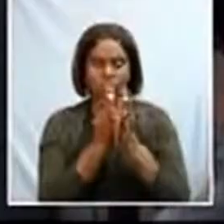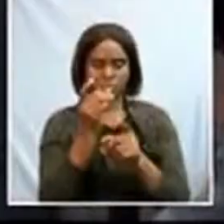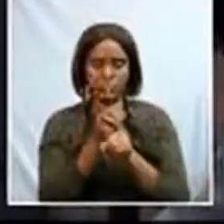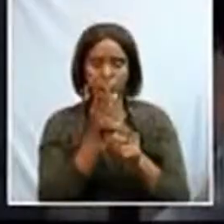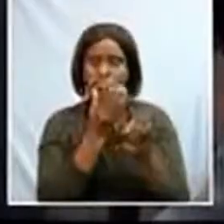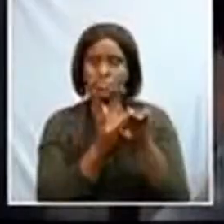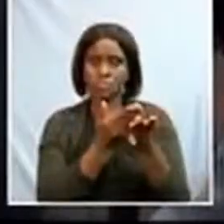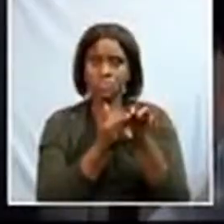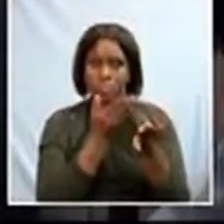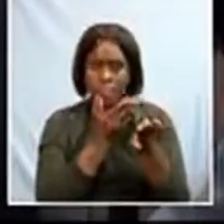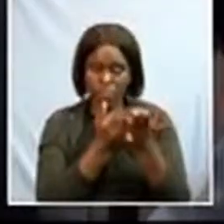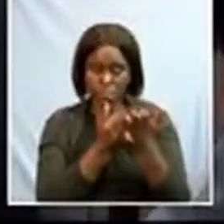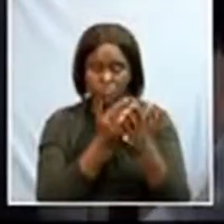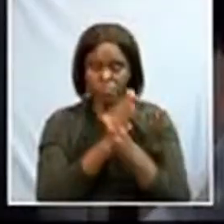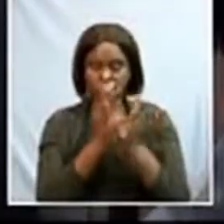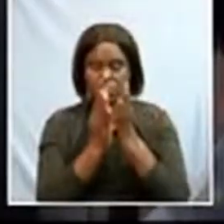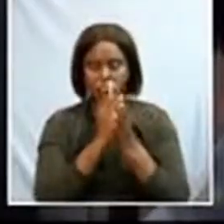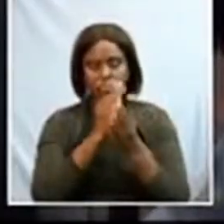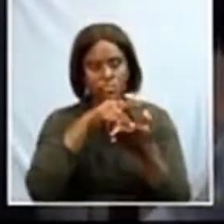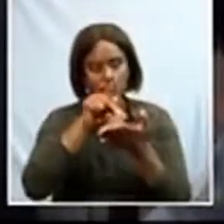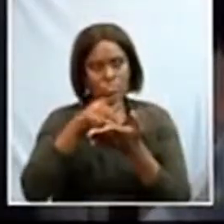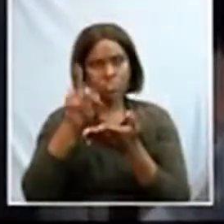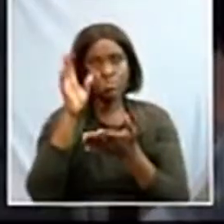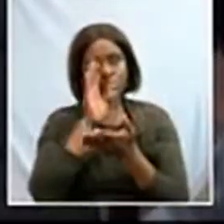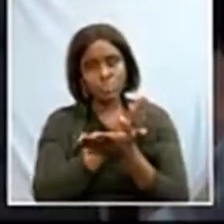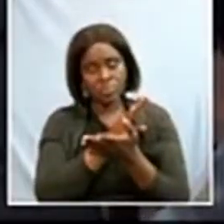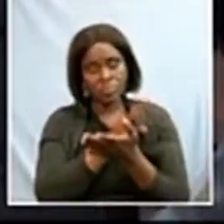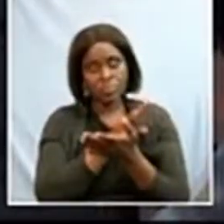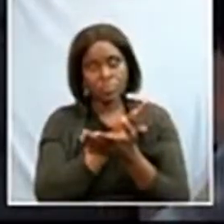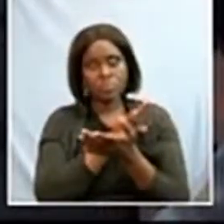this contractor, you paid him